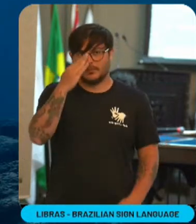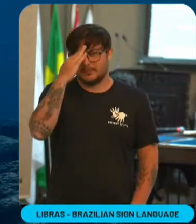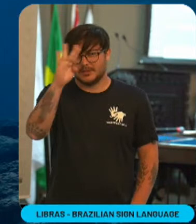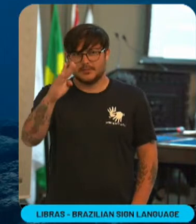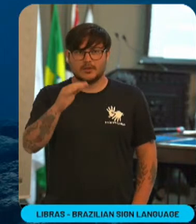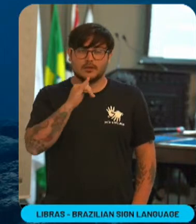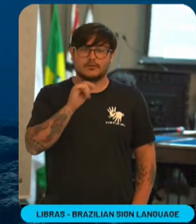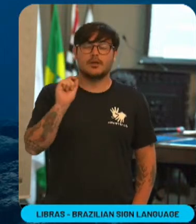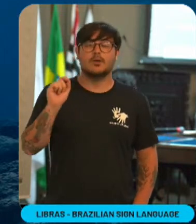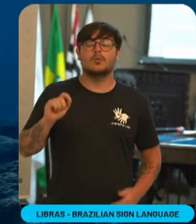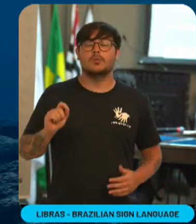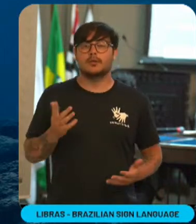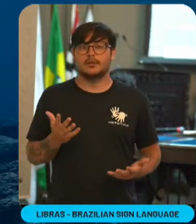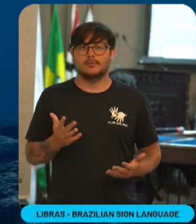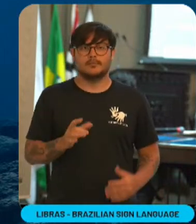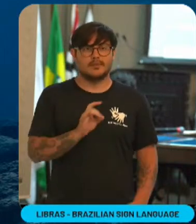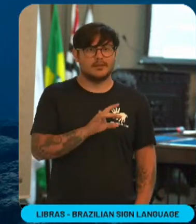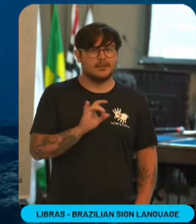So